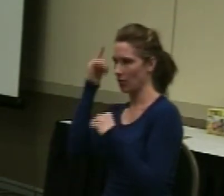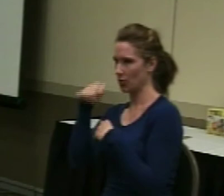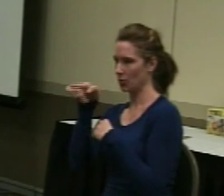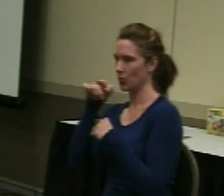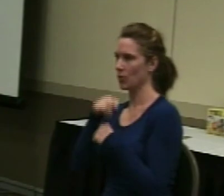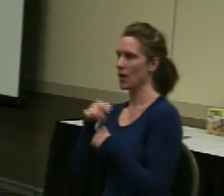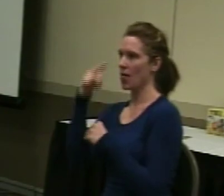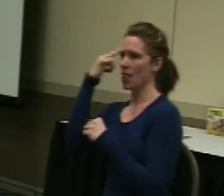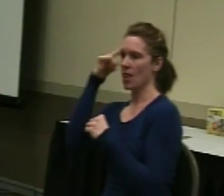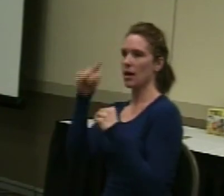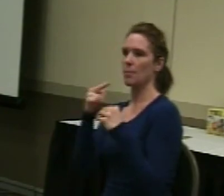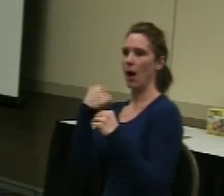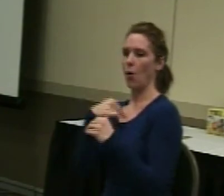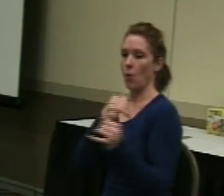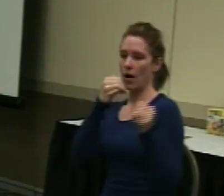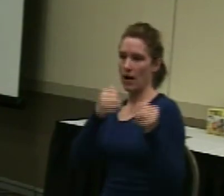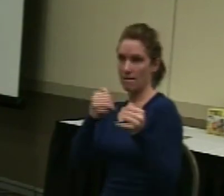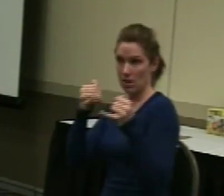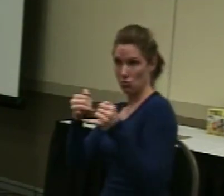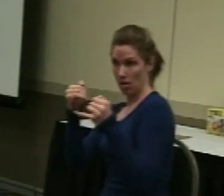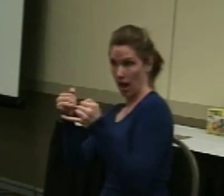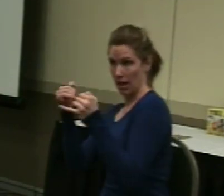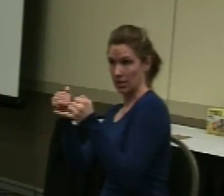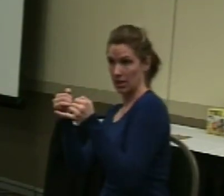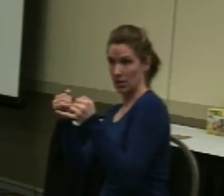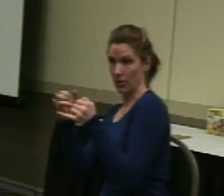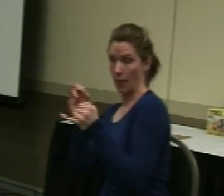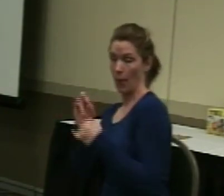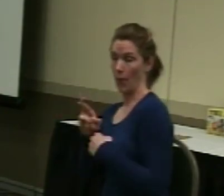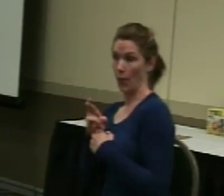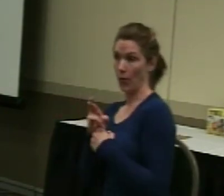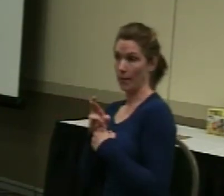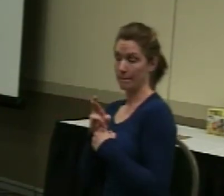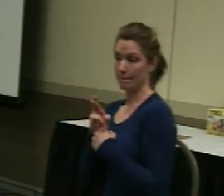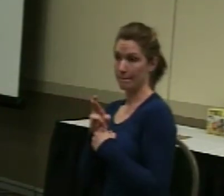We're either individualizing, we're either